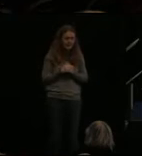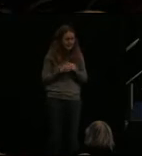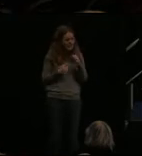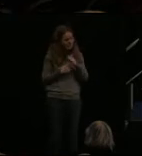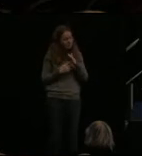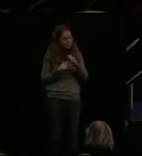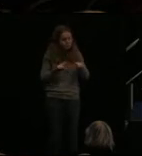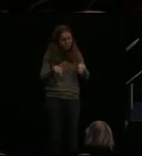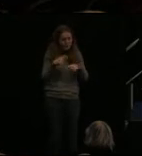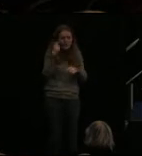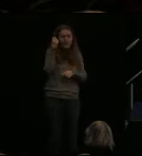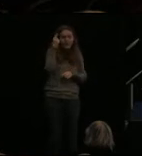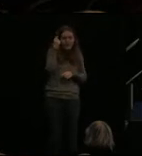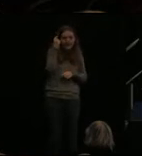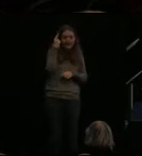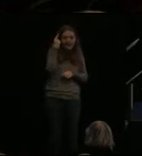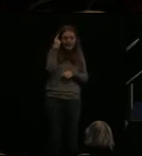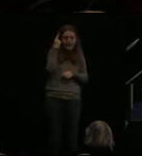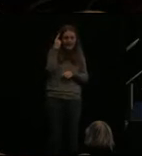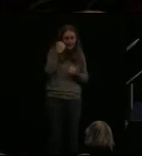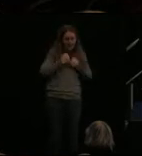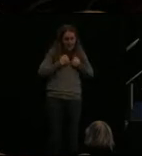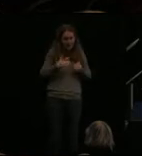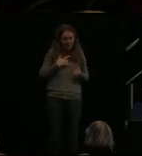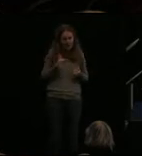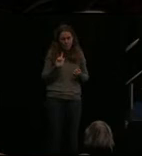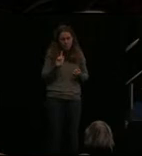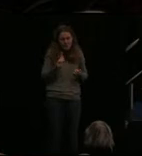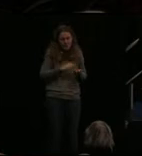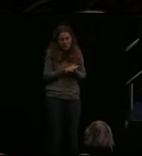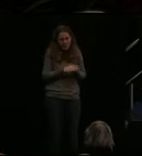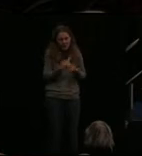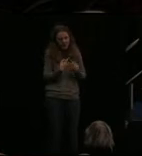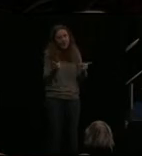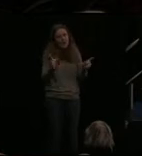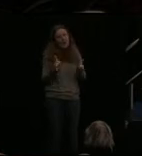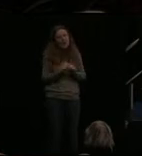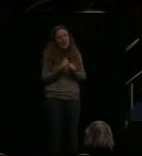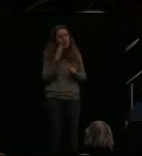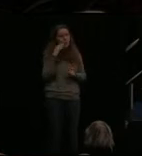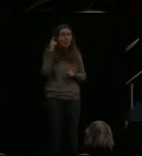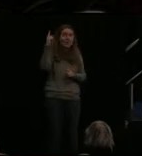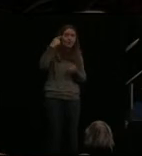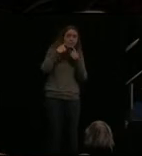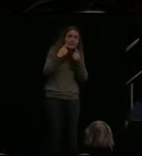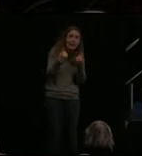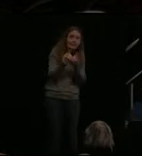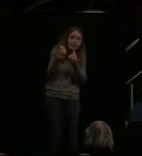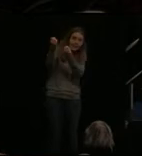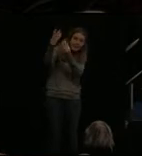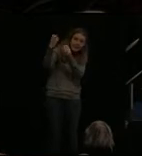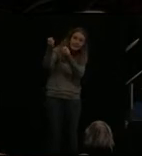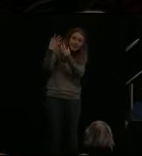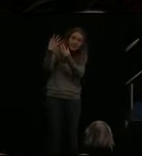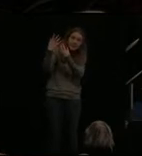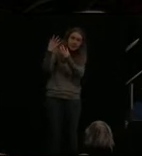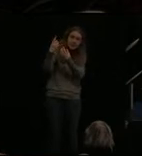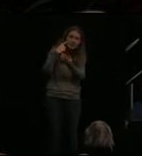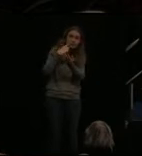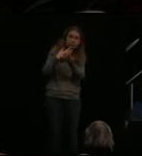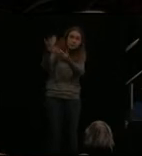critical that we understand in our lives what that means. That when God says something to us and gives us a